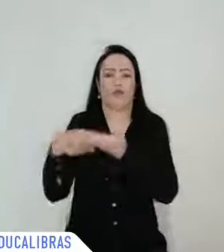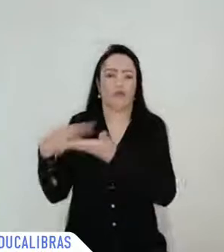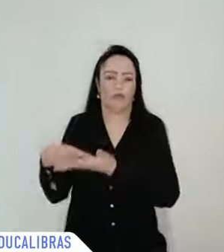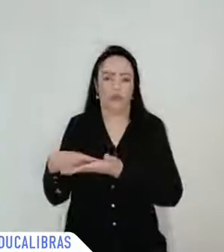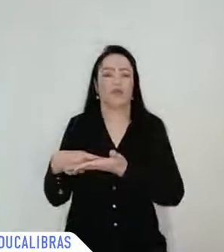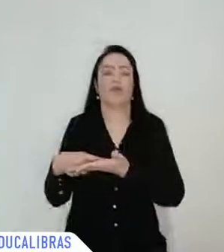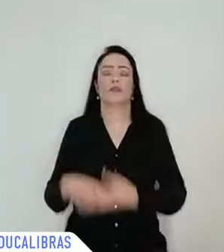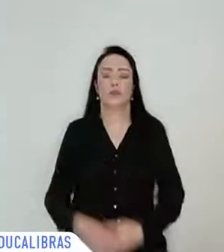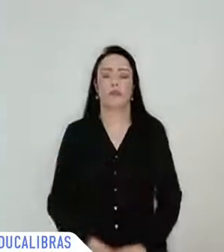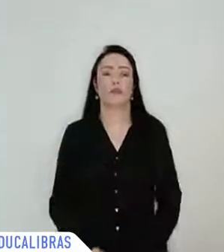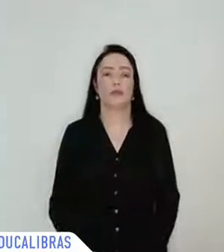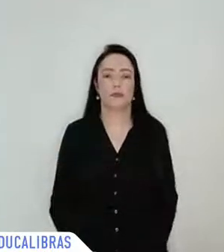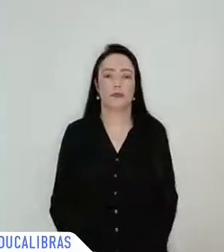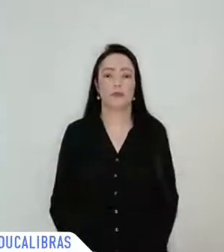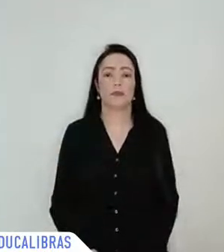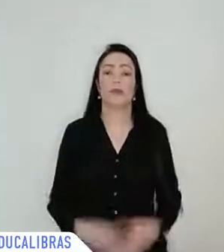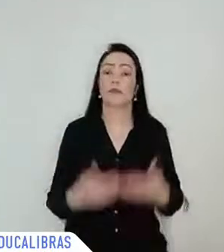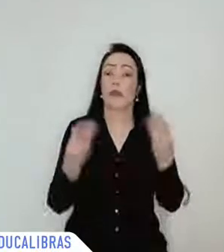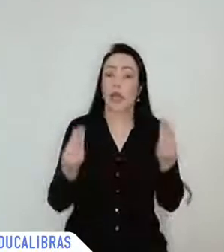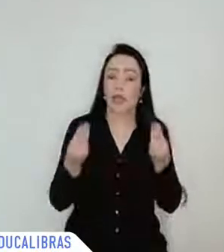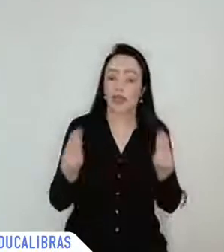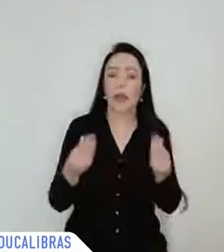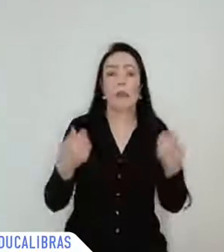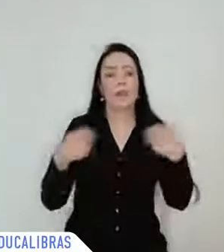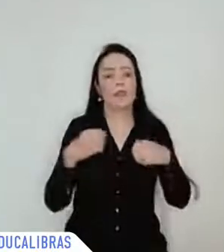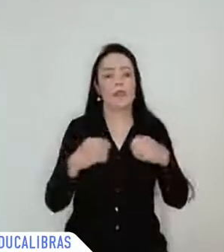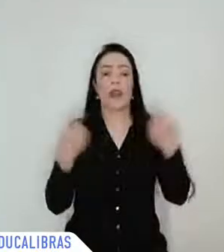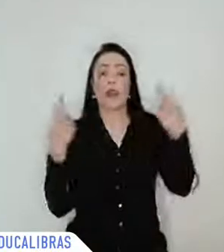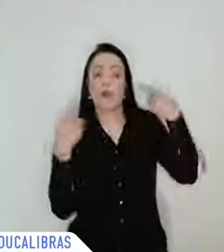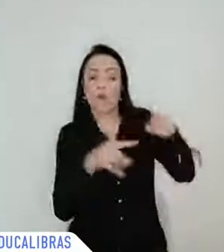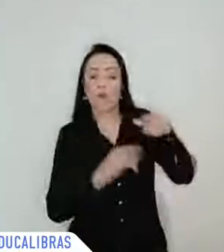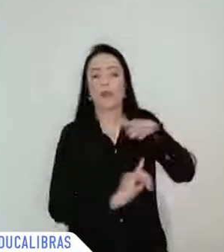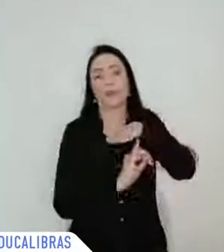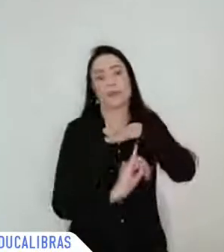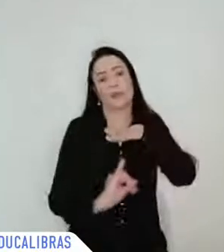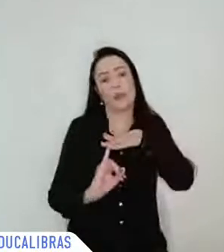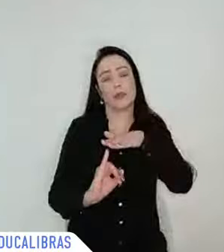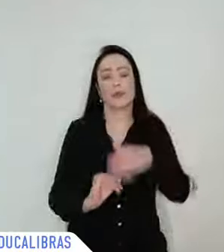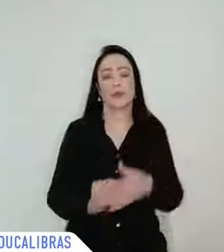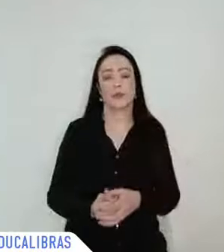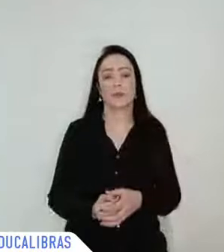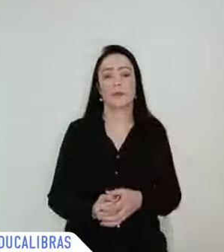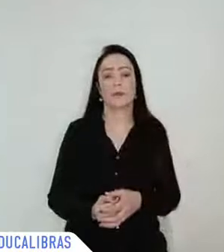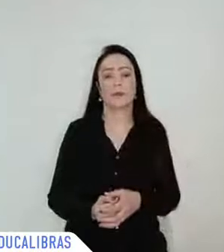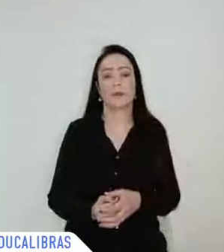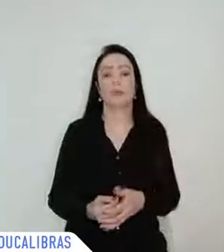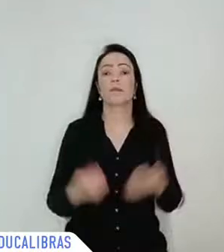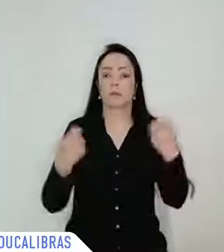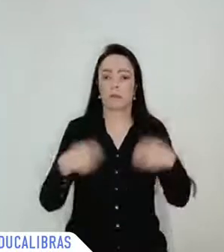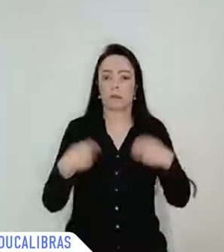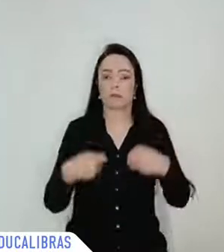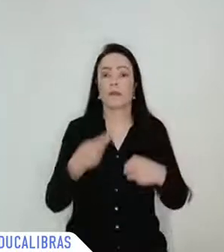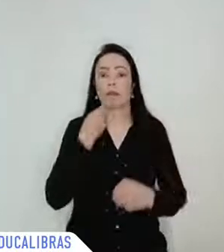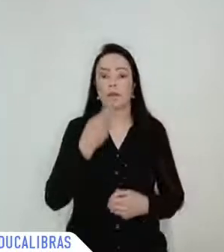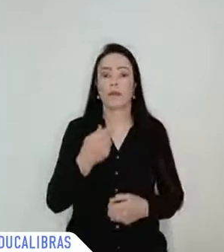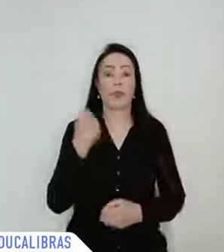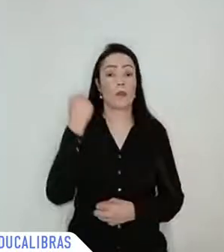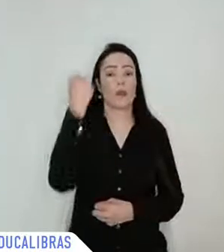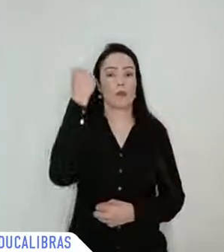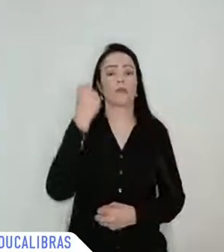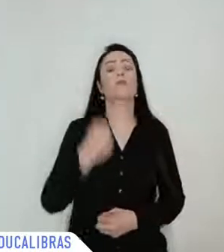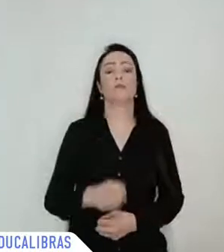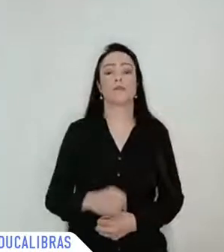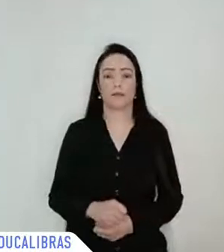or strength, with majorities in strategic places. They need